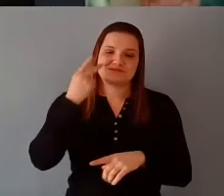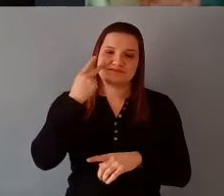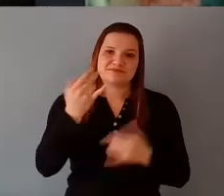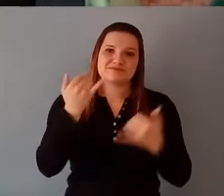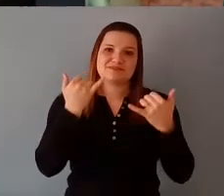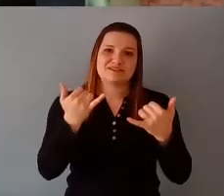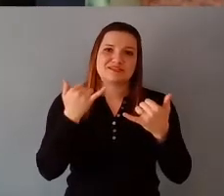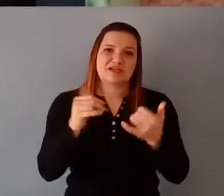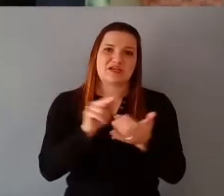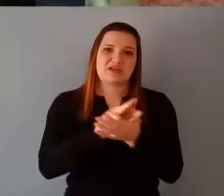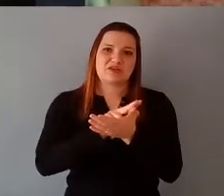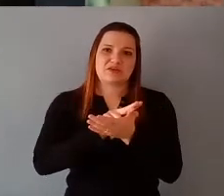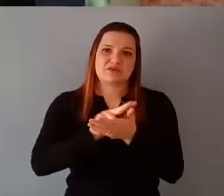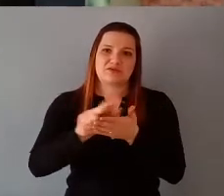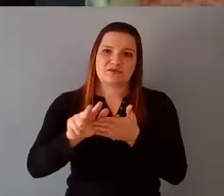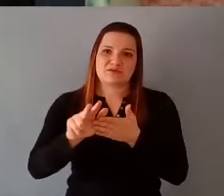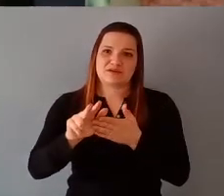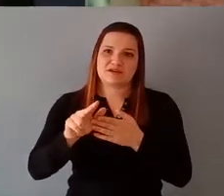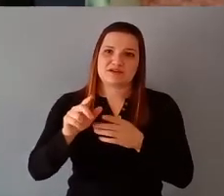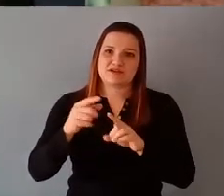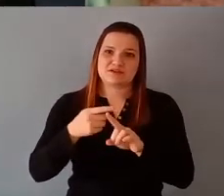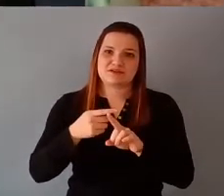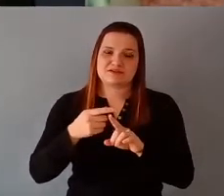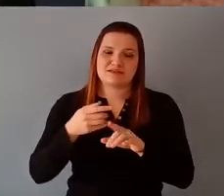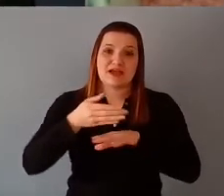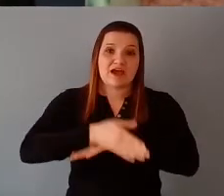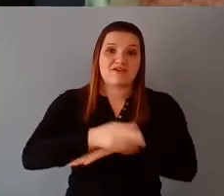out from the Thanksgiving holiday.